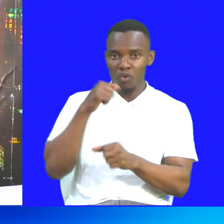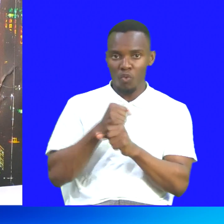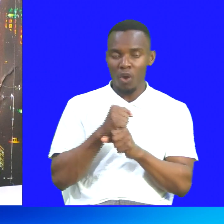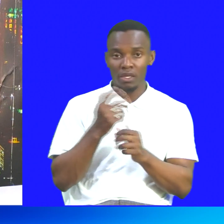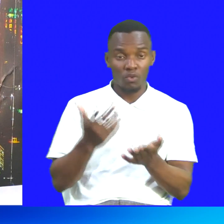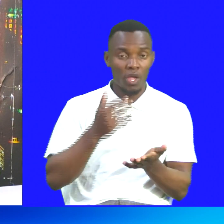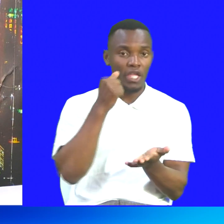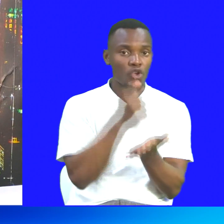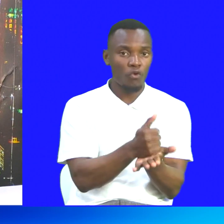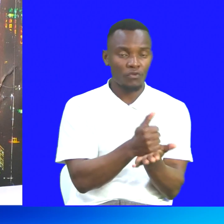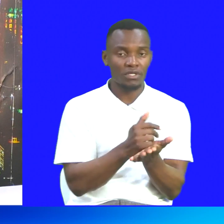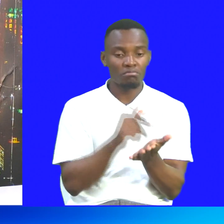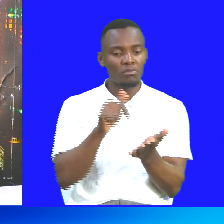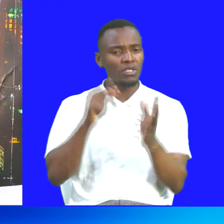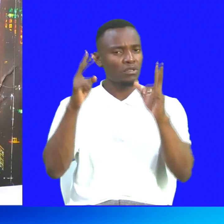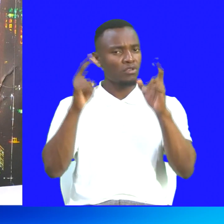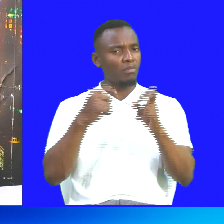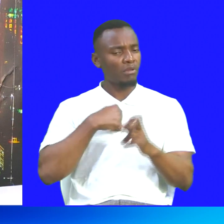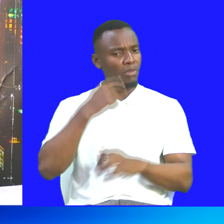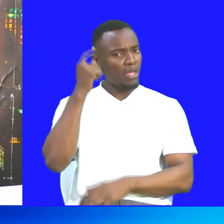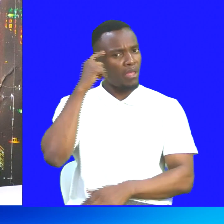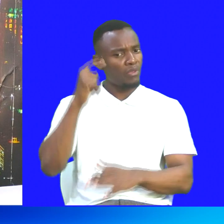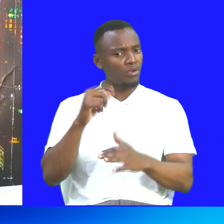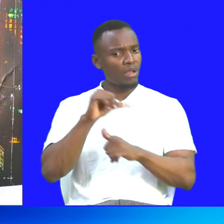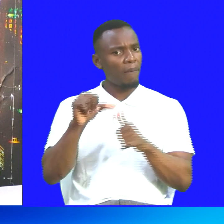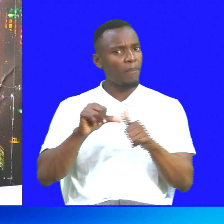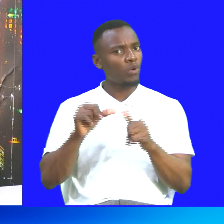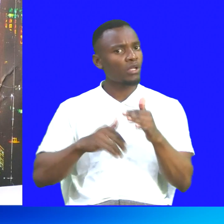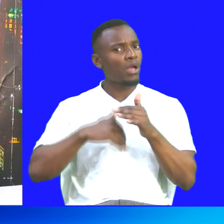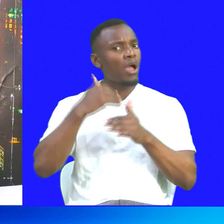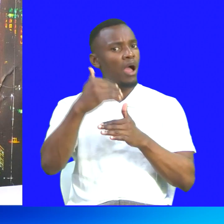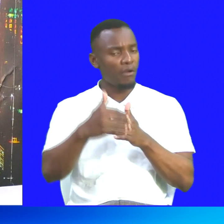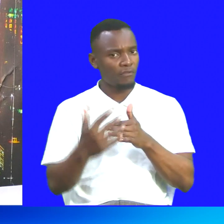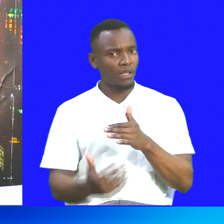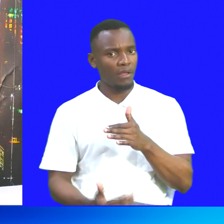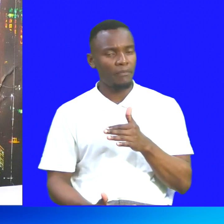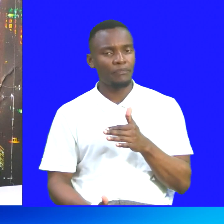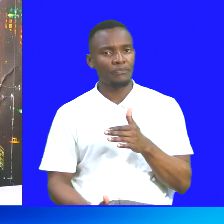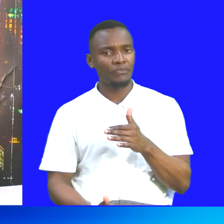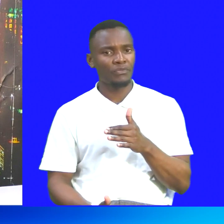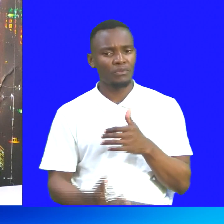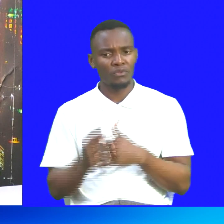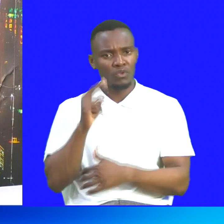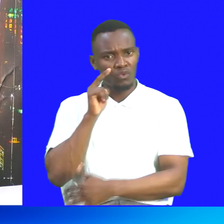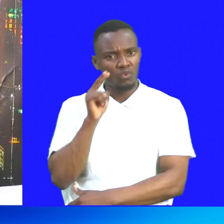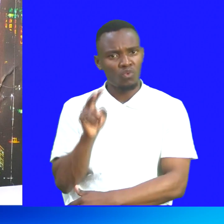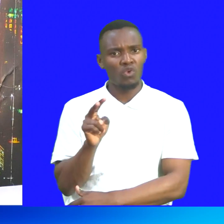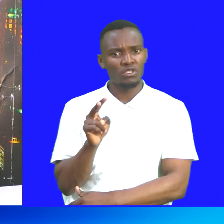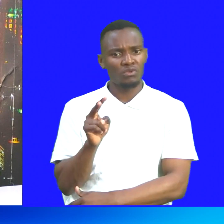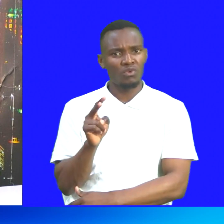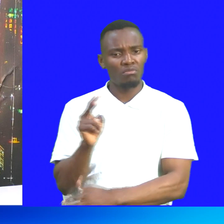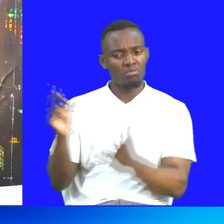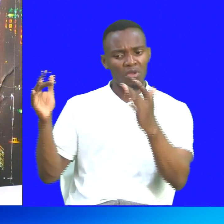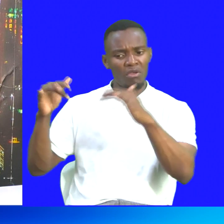job. This is a topic I thought about after um watching an